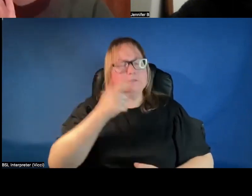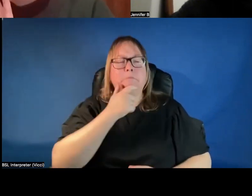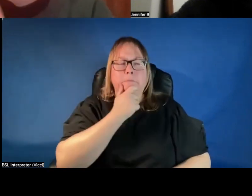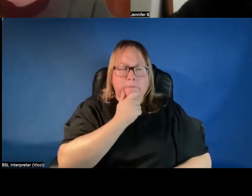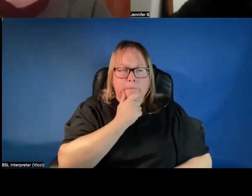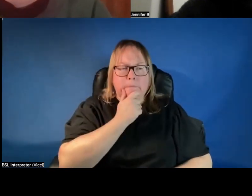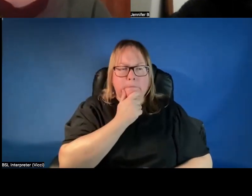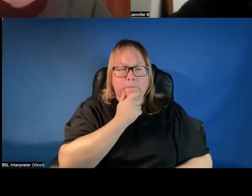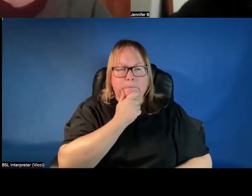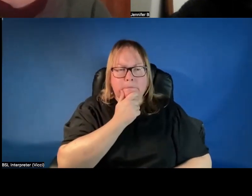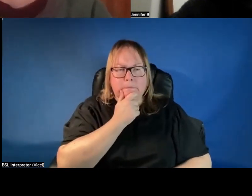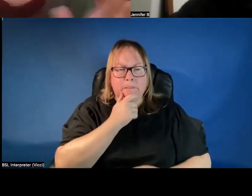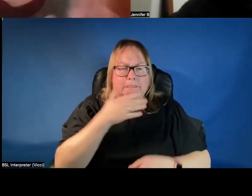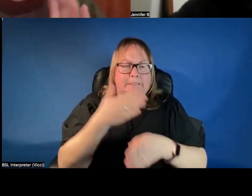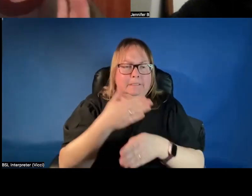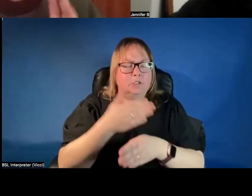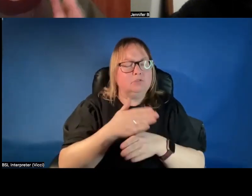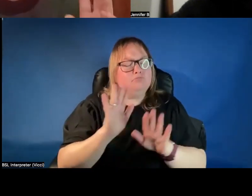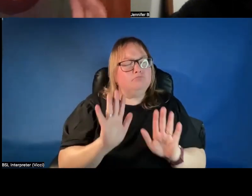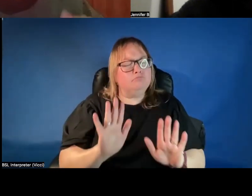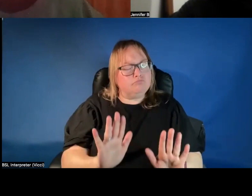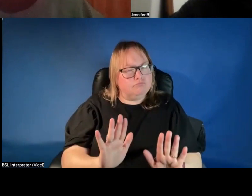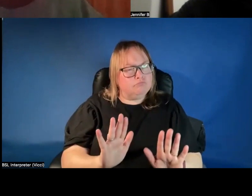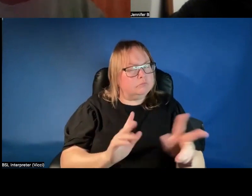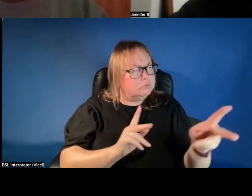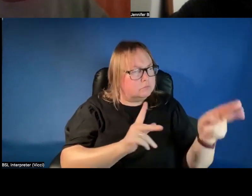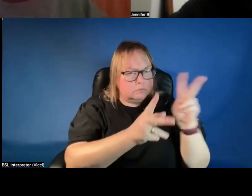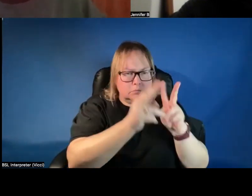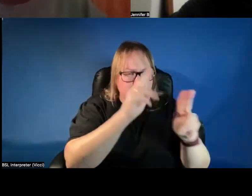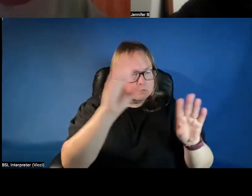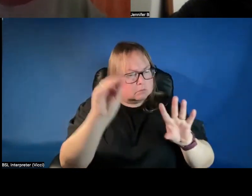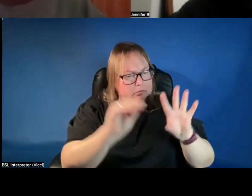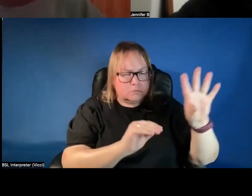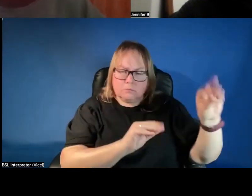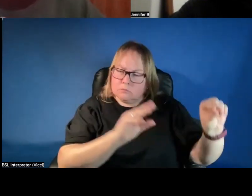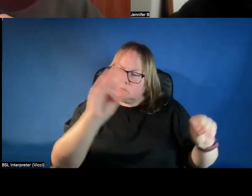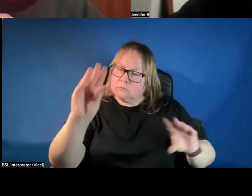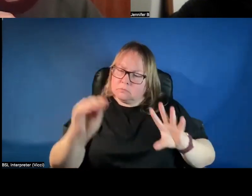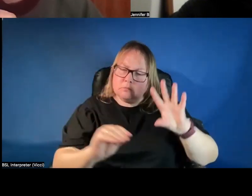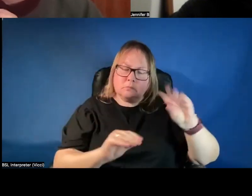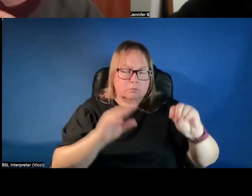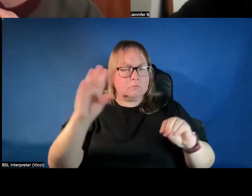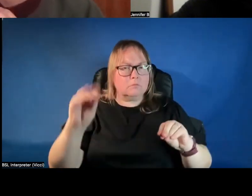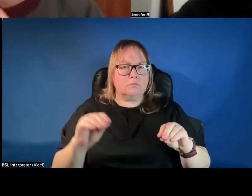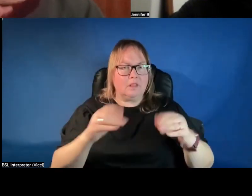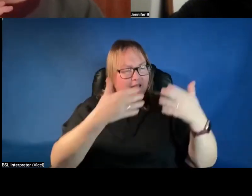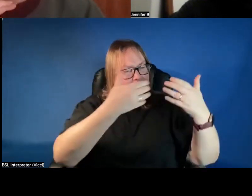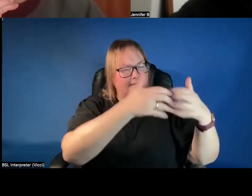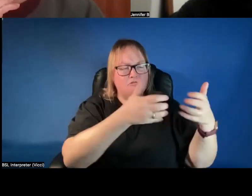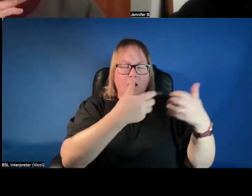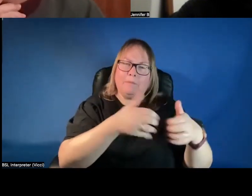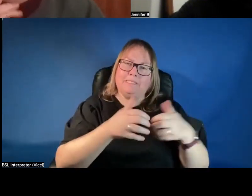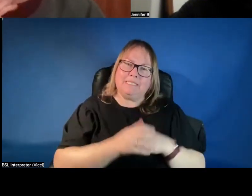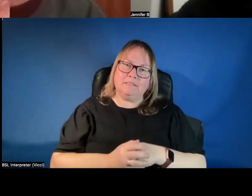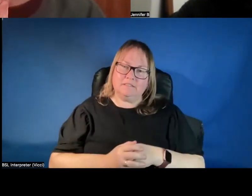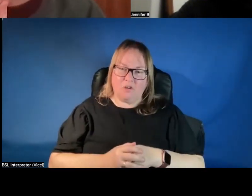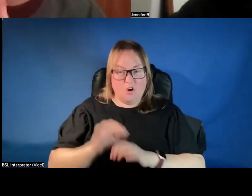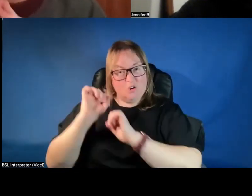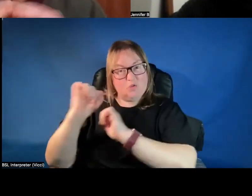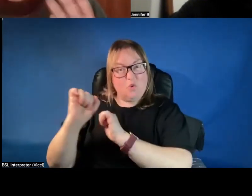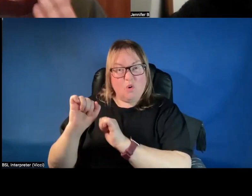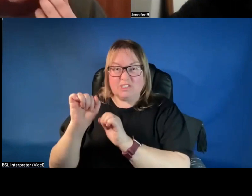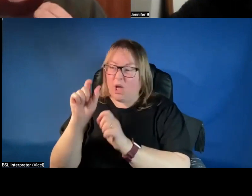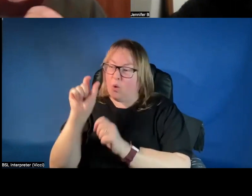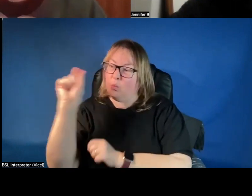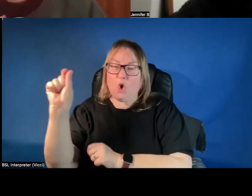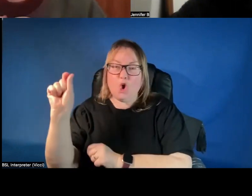and collage in a way, which might not resonate for others. But I really like that there's that, well, at